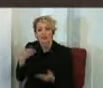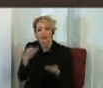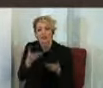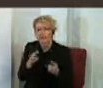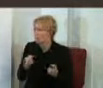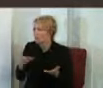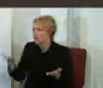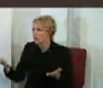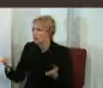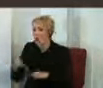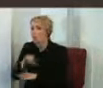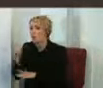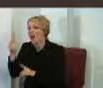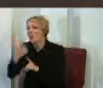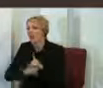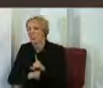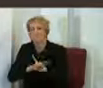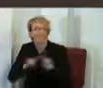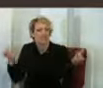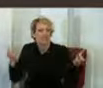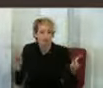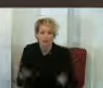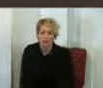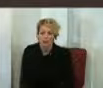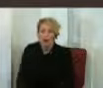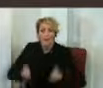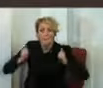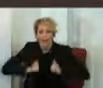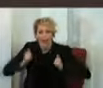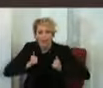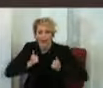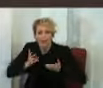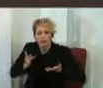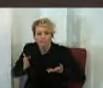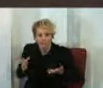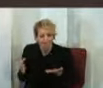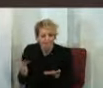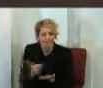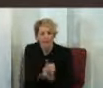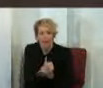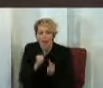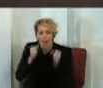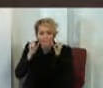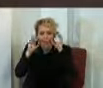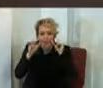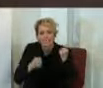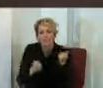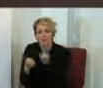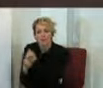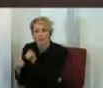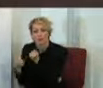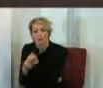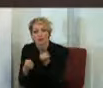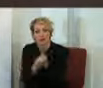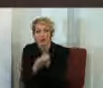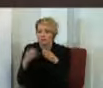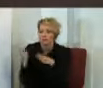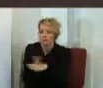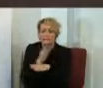another month? There'll be another month. We'll do something different. But we do backpack drives and we do all sorts of incredible things to keep ourselves